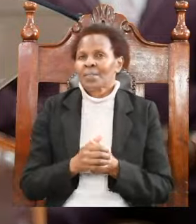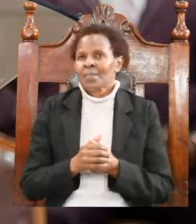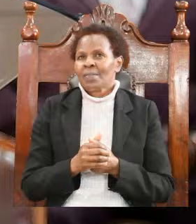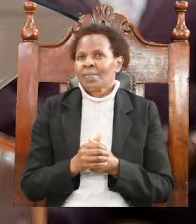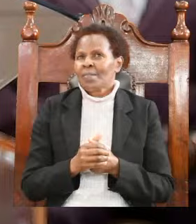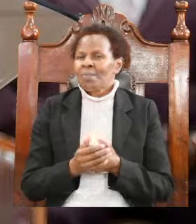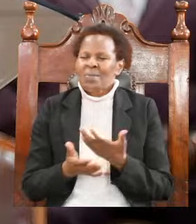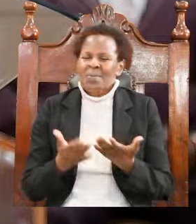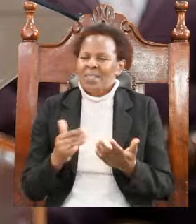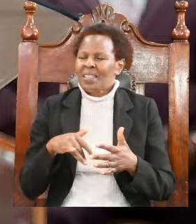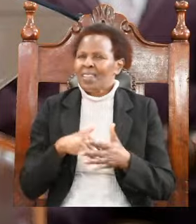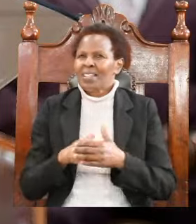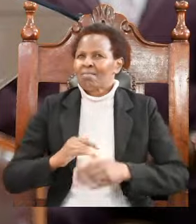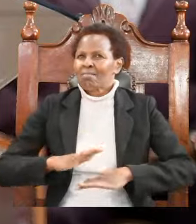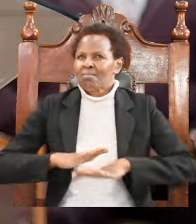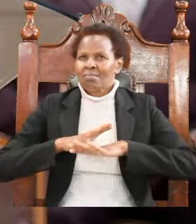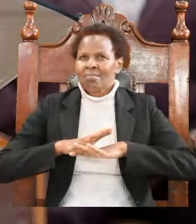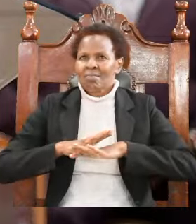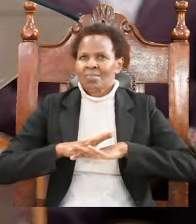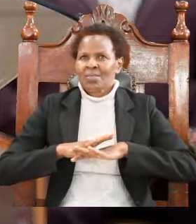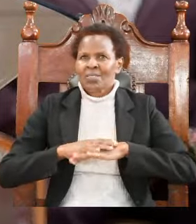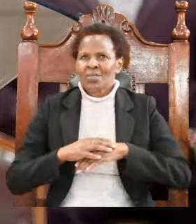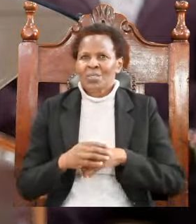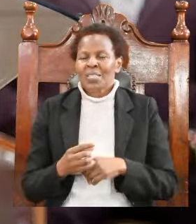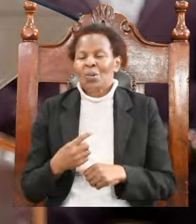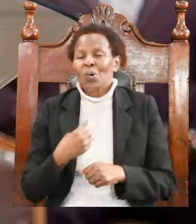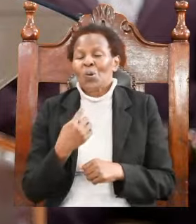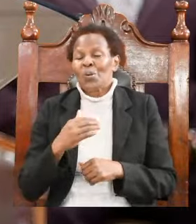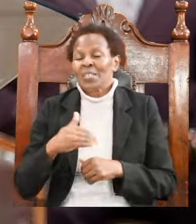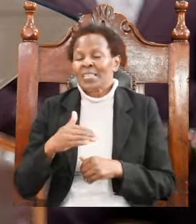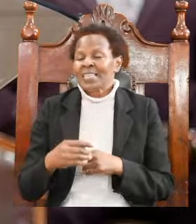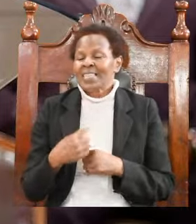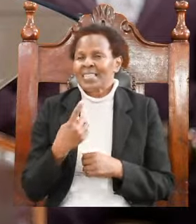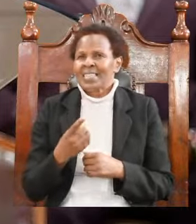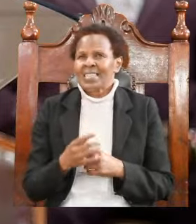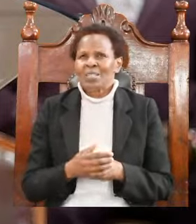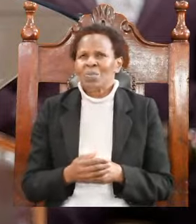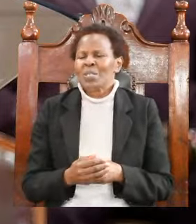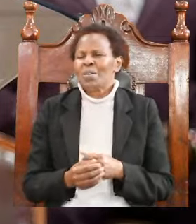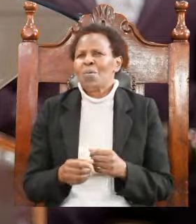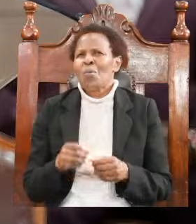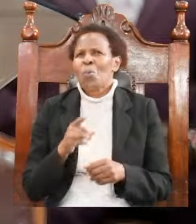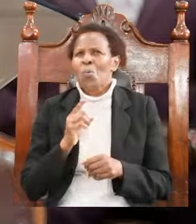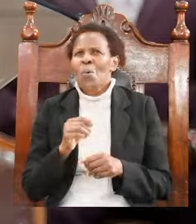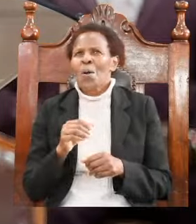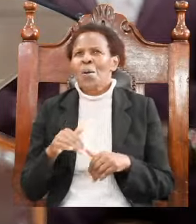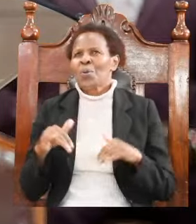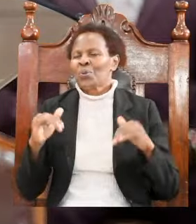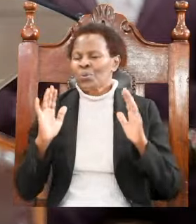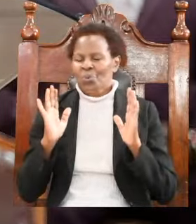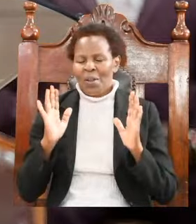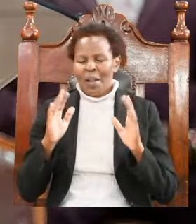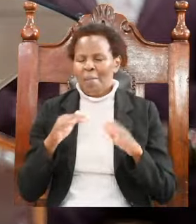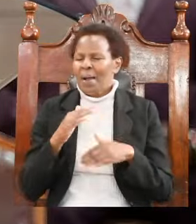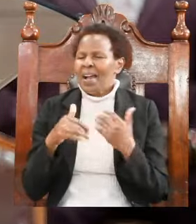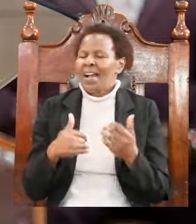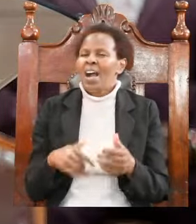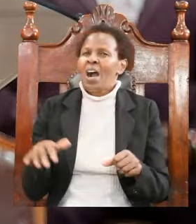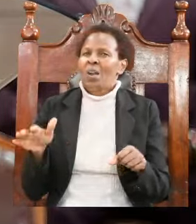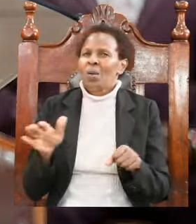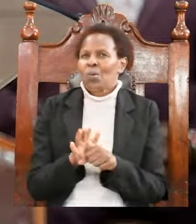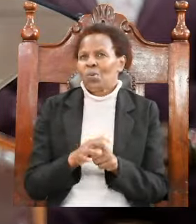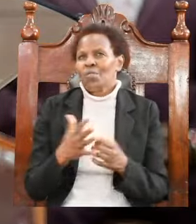enough. You know, sometimes we swear. We swear by so many things. And there is no other thing